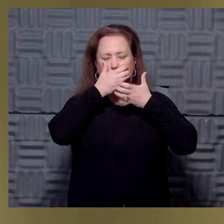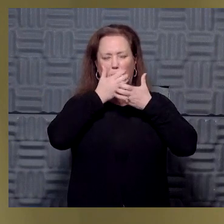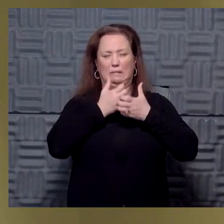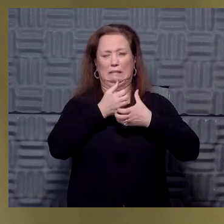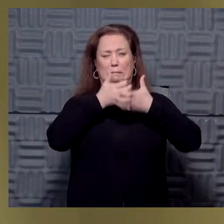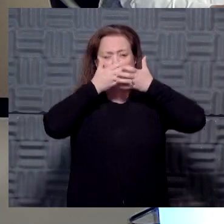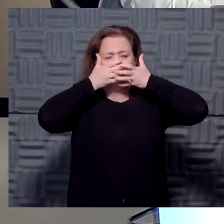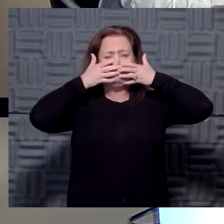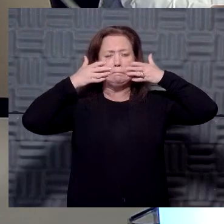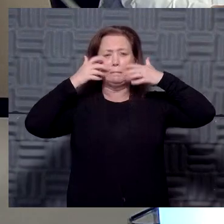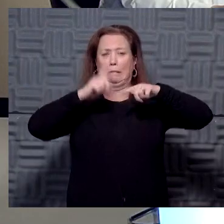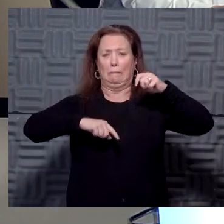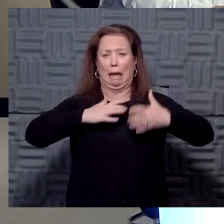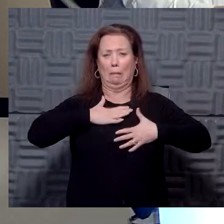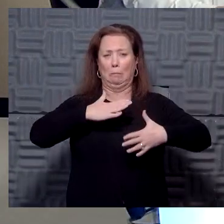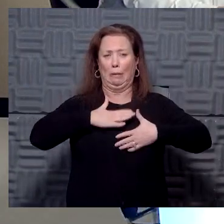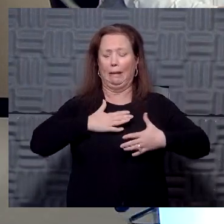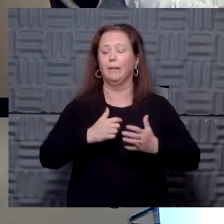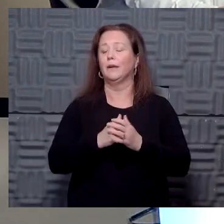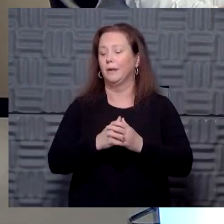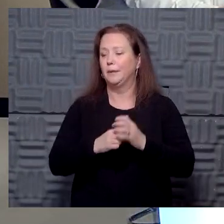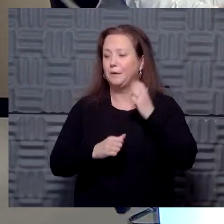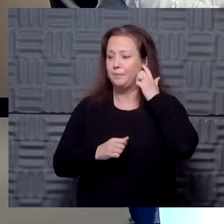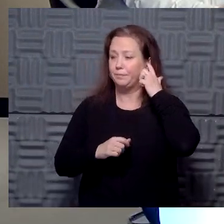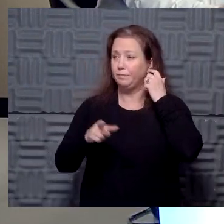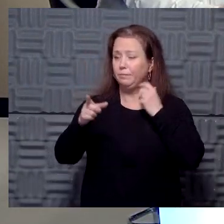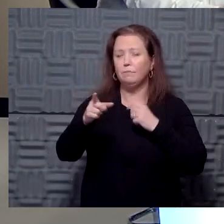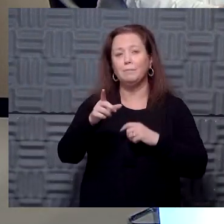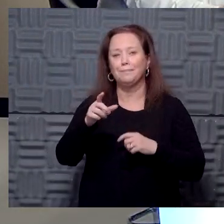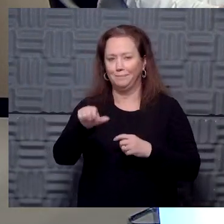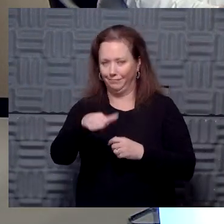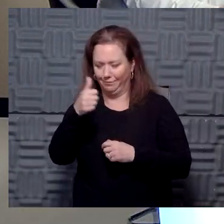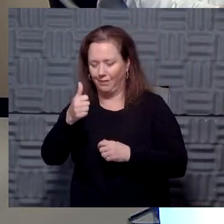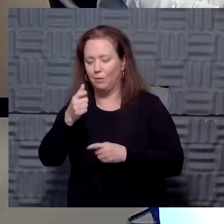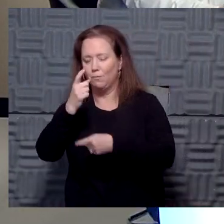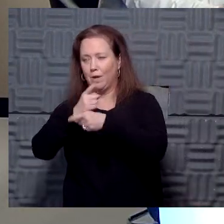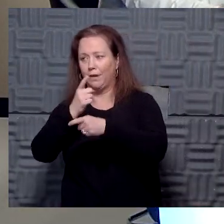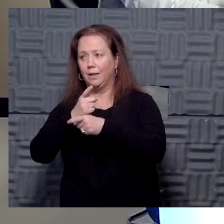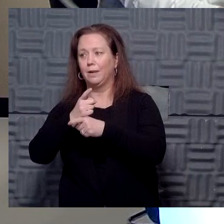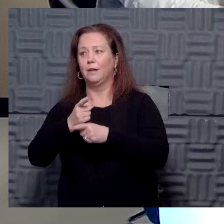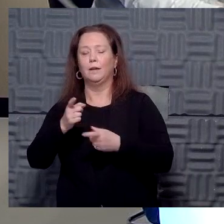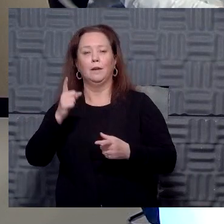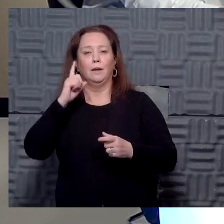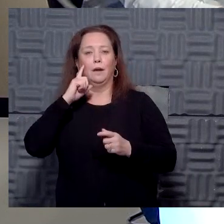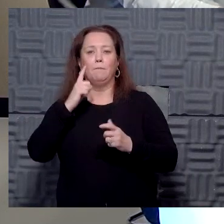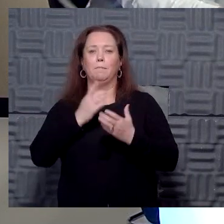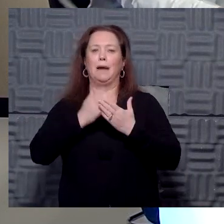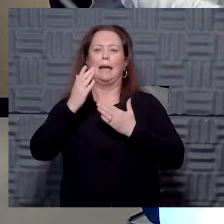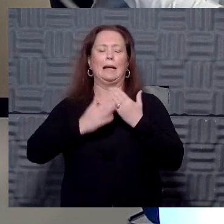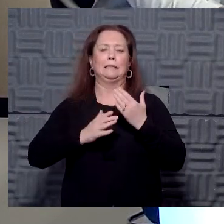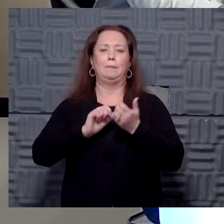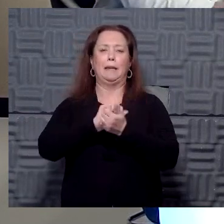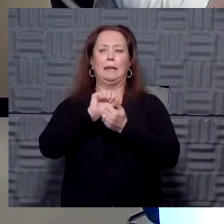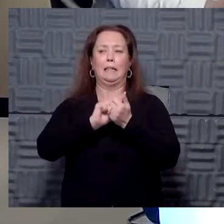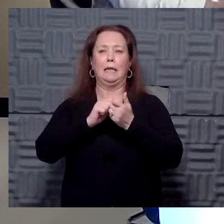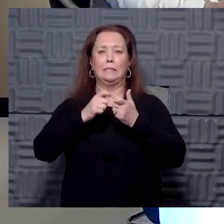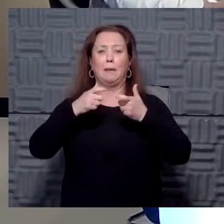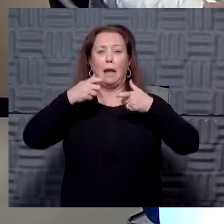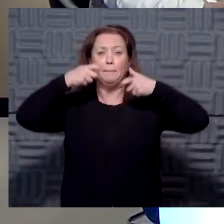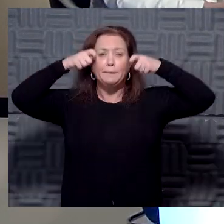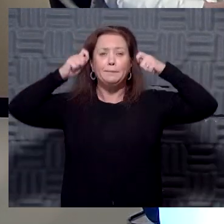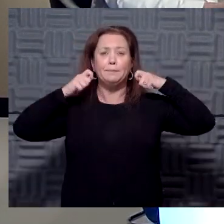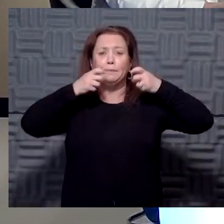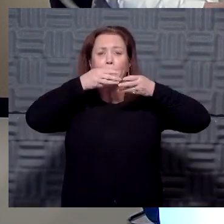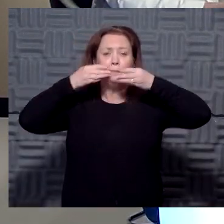yourself as well. Yeah. So that's the other thing is, though, and you've talked about this, is when I go, I've kept my hands really clean, but I go adjust my mask